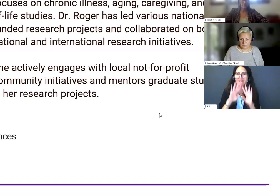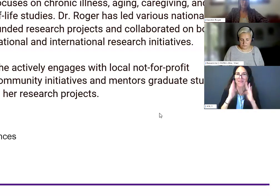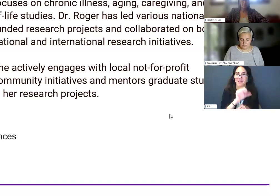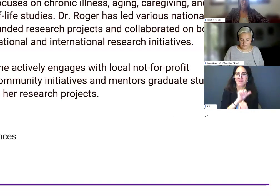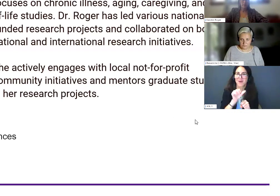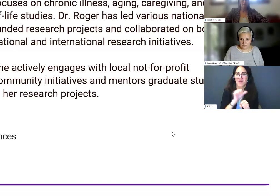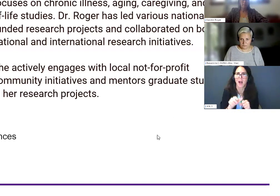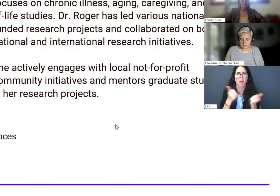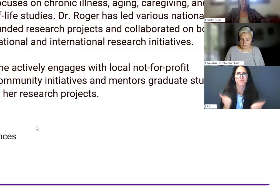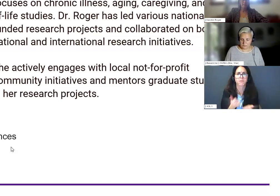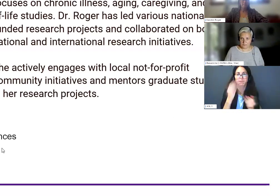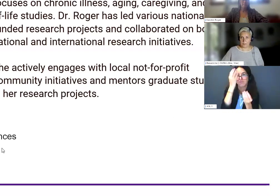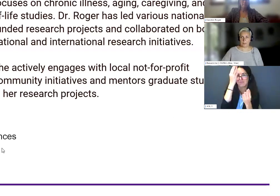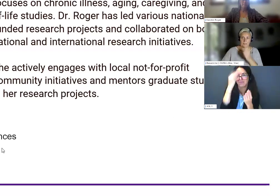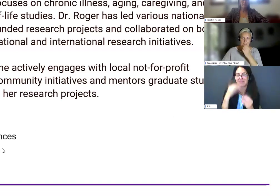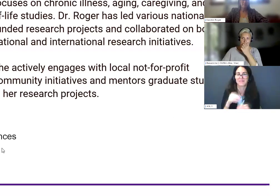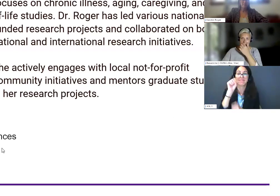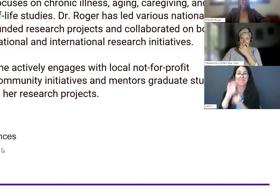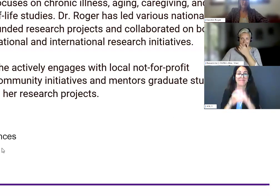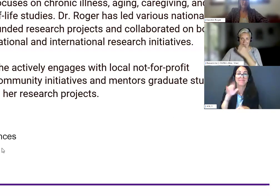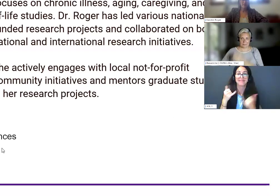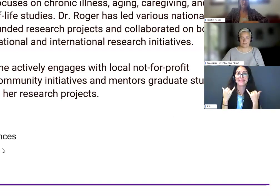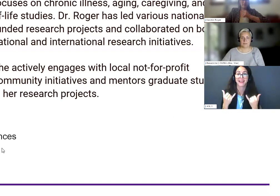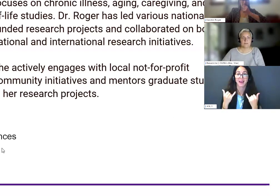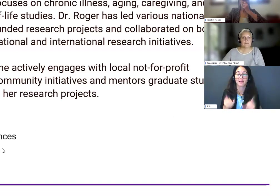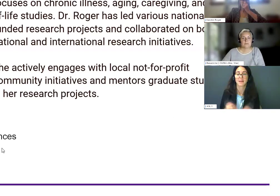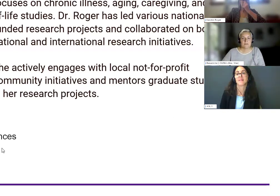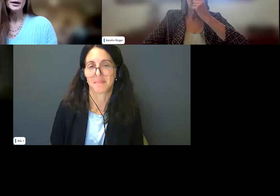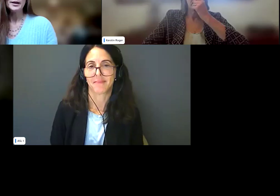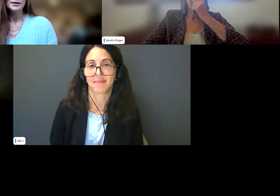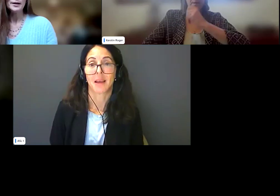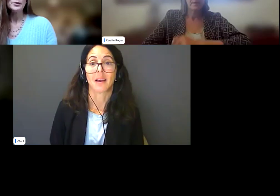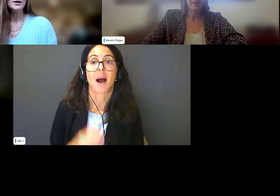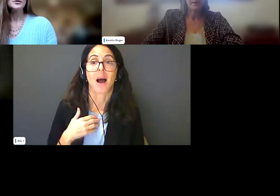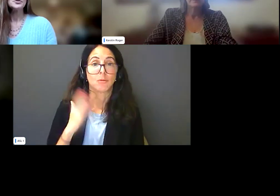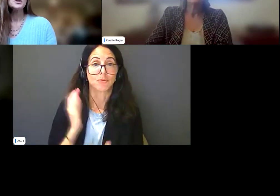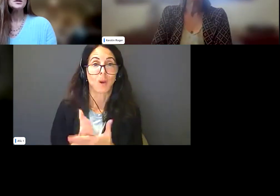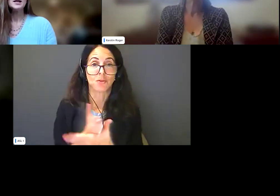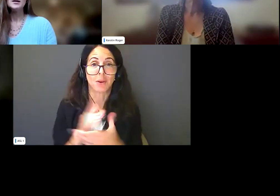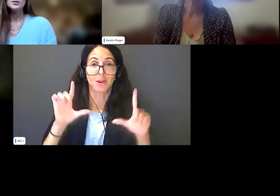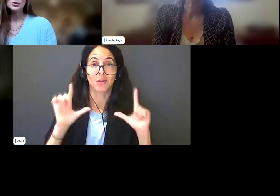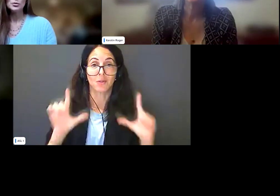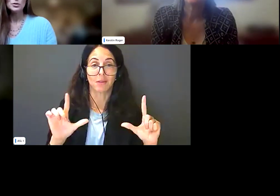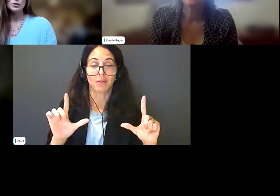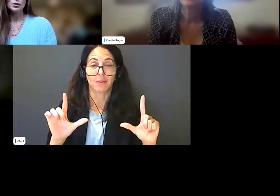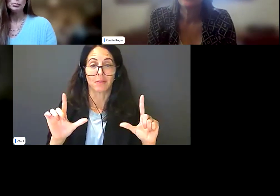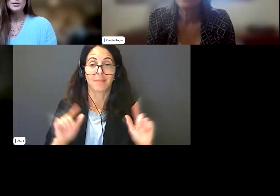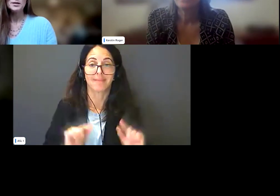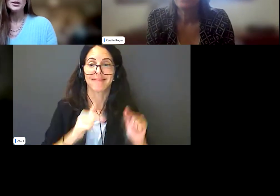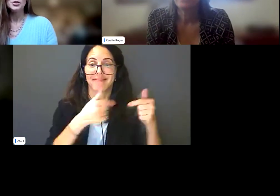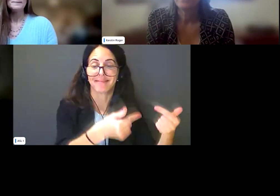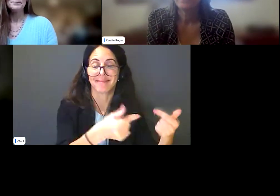wealth of information to share with us today. So I'm going to stop my screen and allow Christine to start